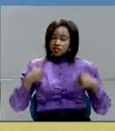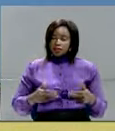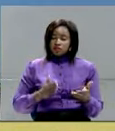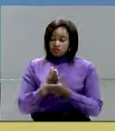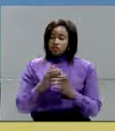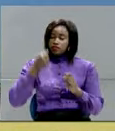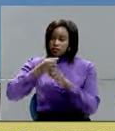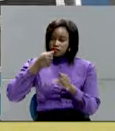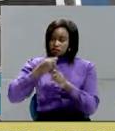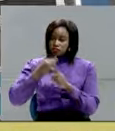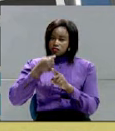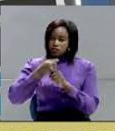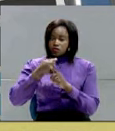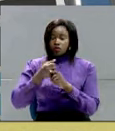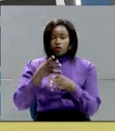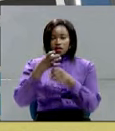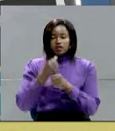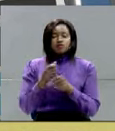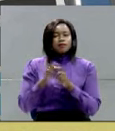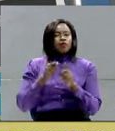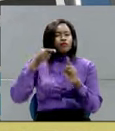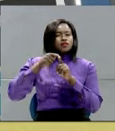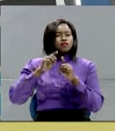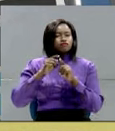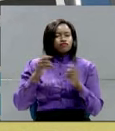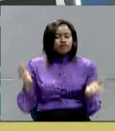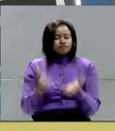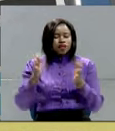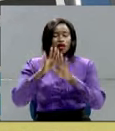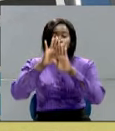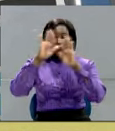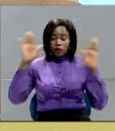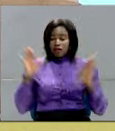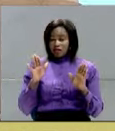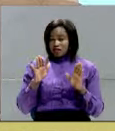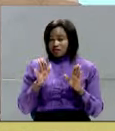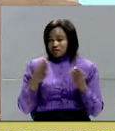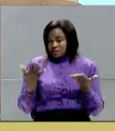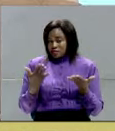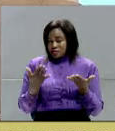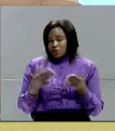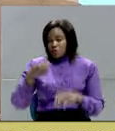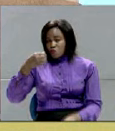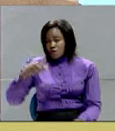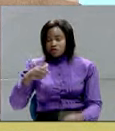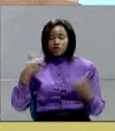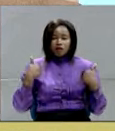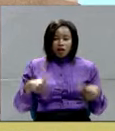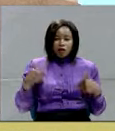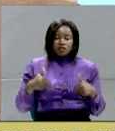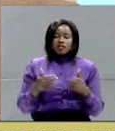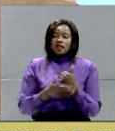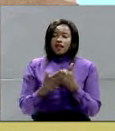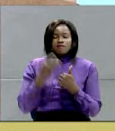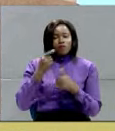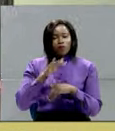advocacy organization dedicated to raising awareness of the human rights aspects of health and quality of health care for all